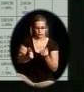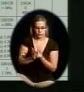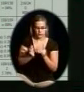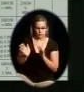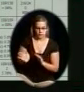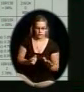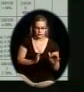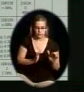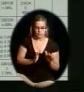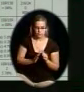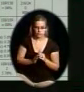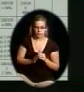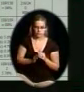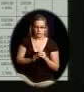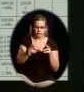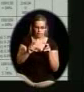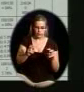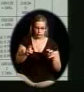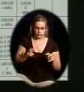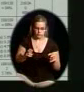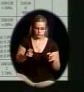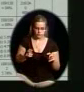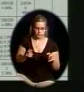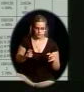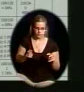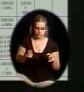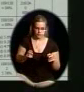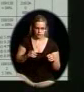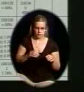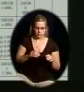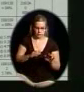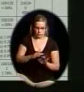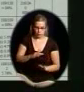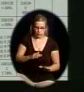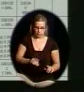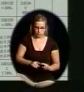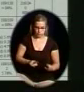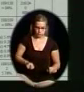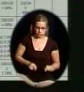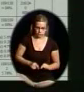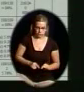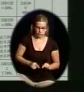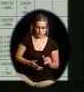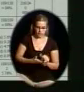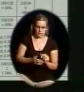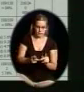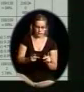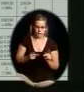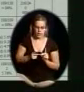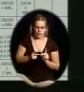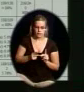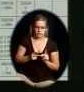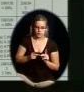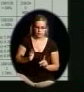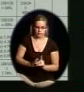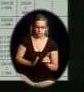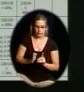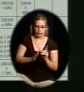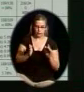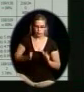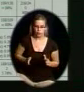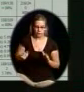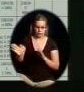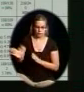plan. The evaluation component, which is the bottom chunk there, this is the place where the developer of the